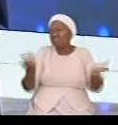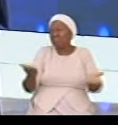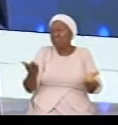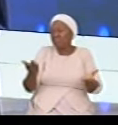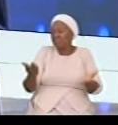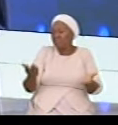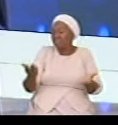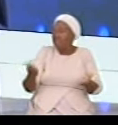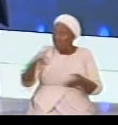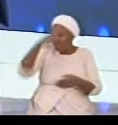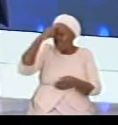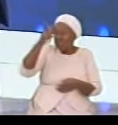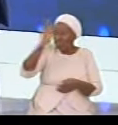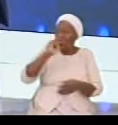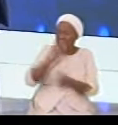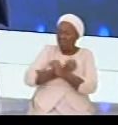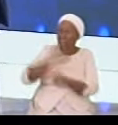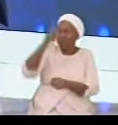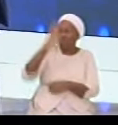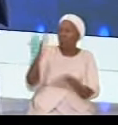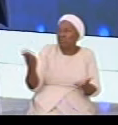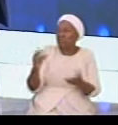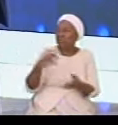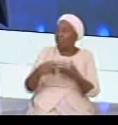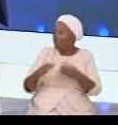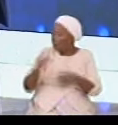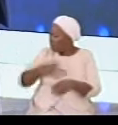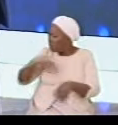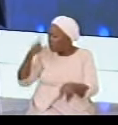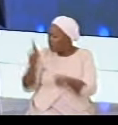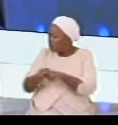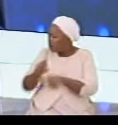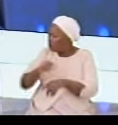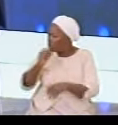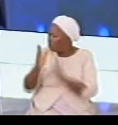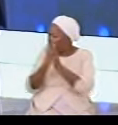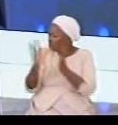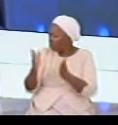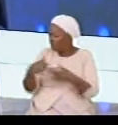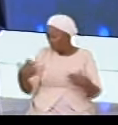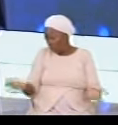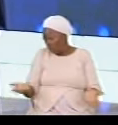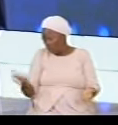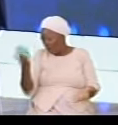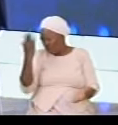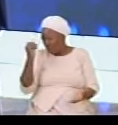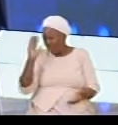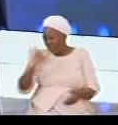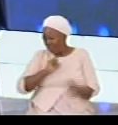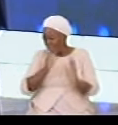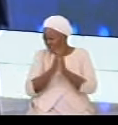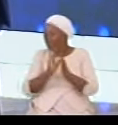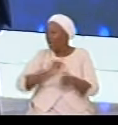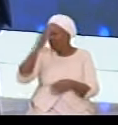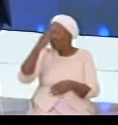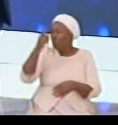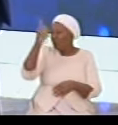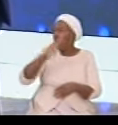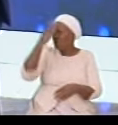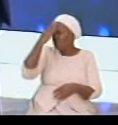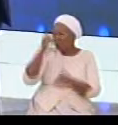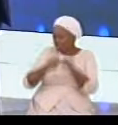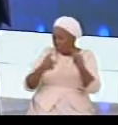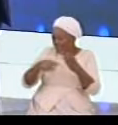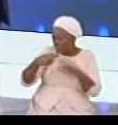won't you pray? Why? Pastor, should I pray? Whatever God wants to, he knows I'm here. And he knows what he